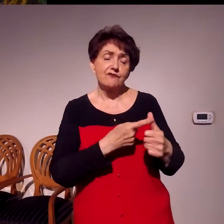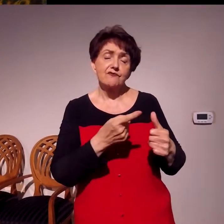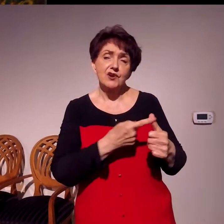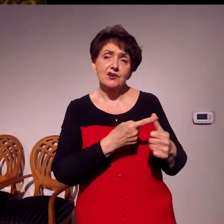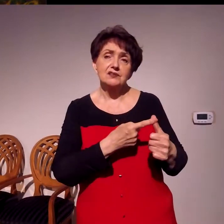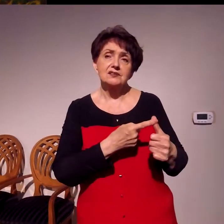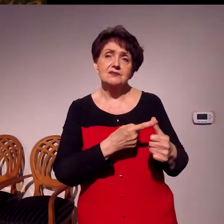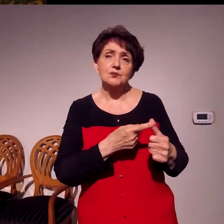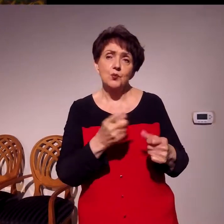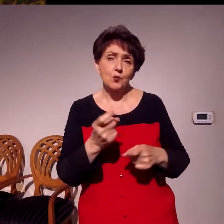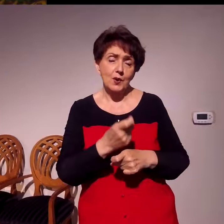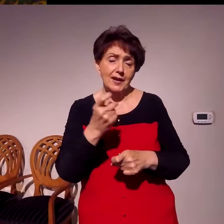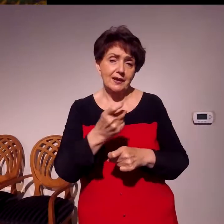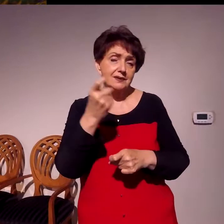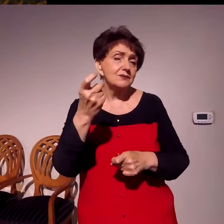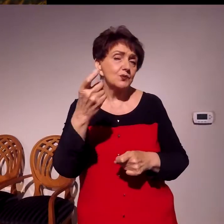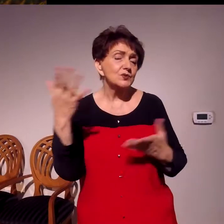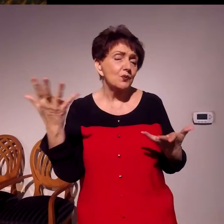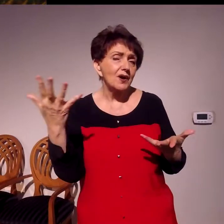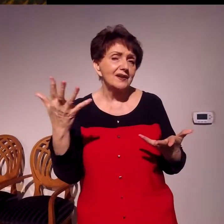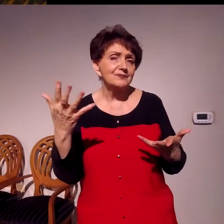first win was